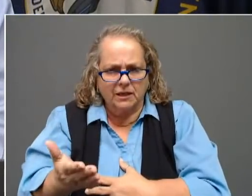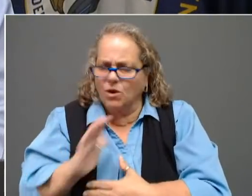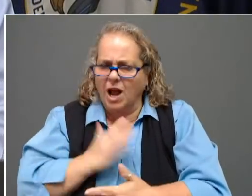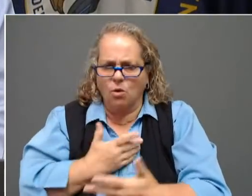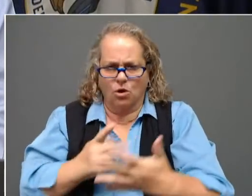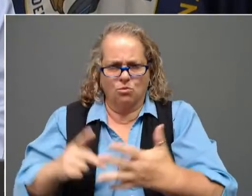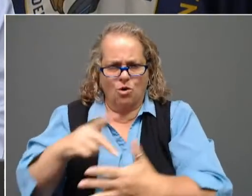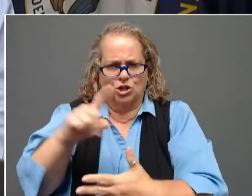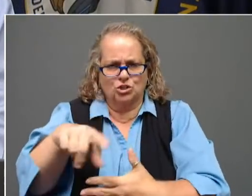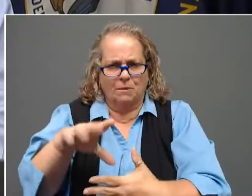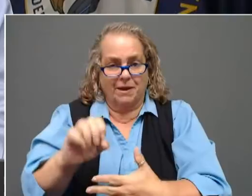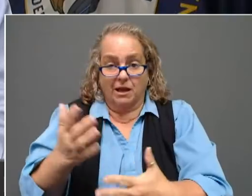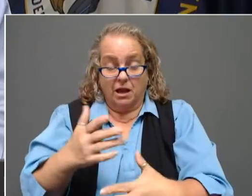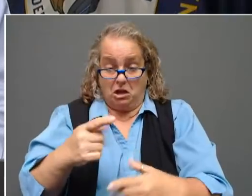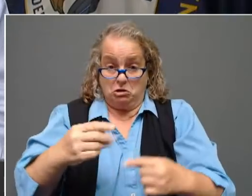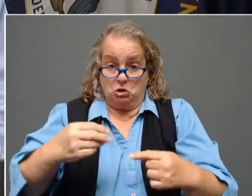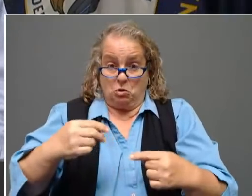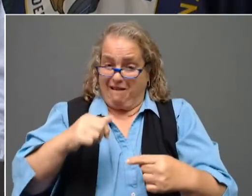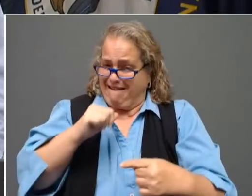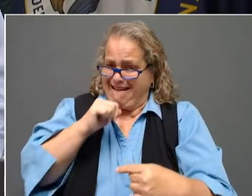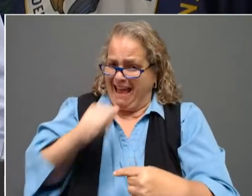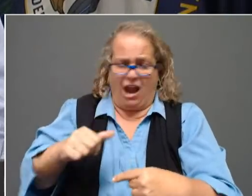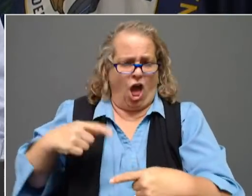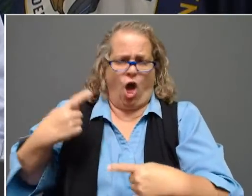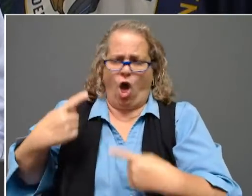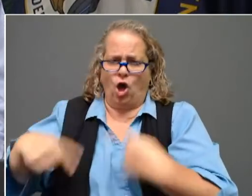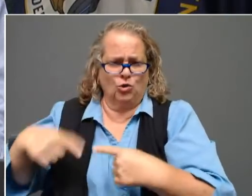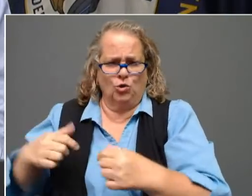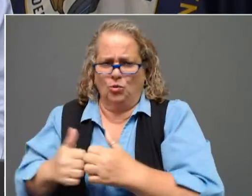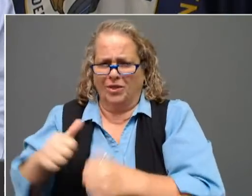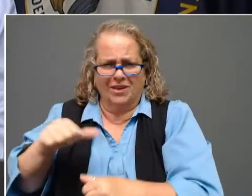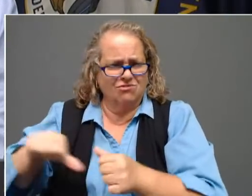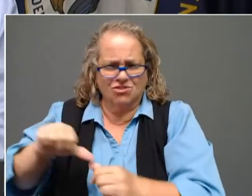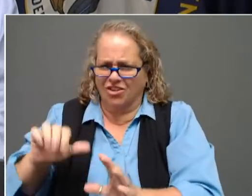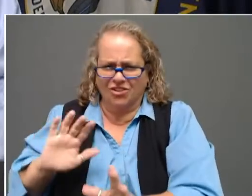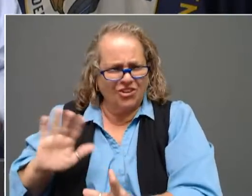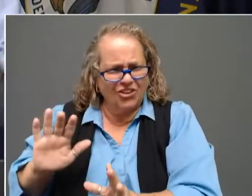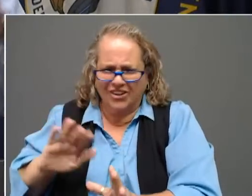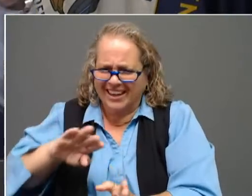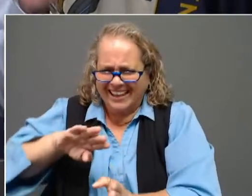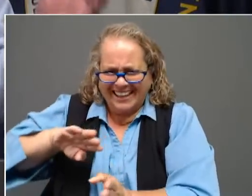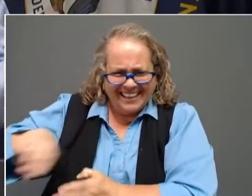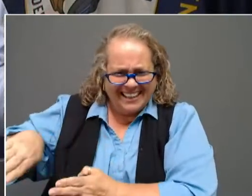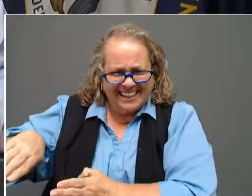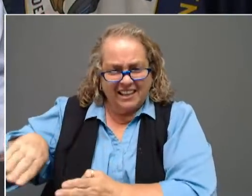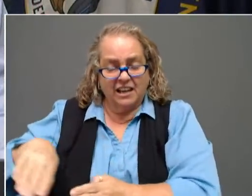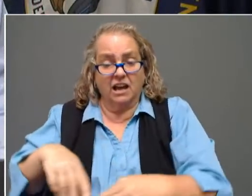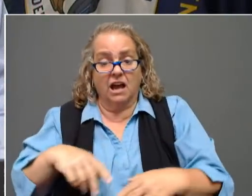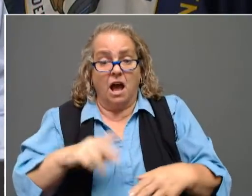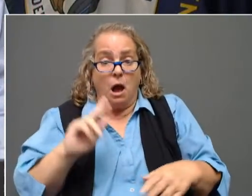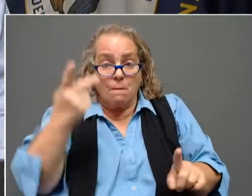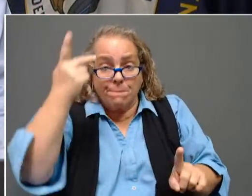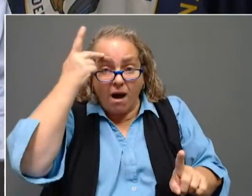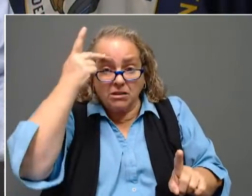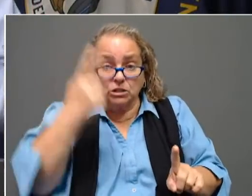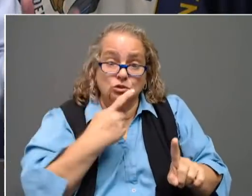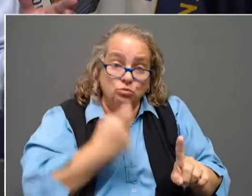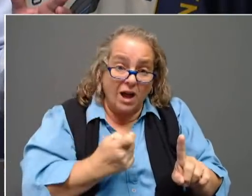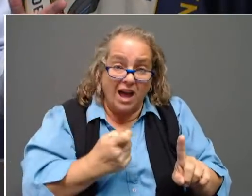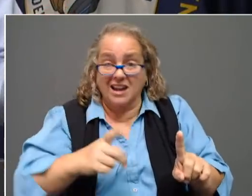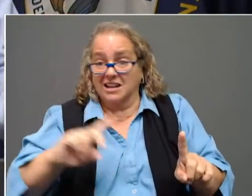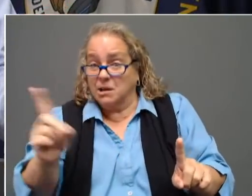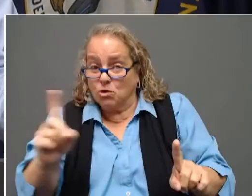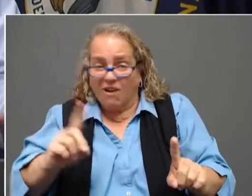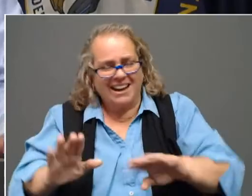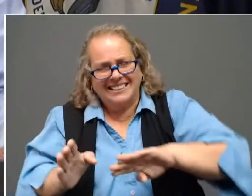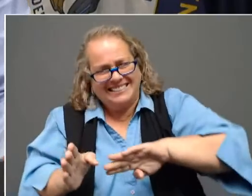each other. Our priority is not to play politics. Our priority isn't to do some red or blue thing or get involved in some ridiculous